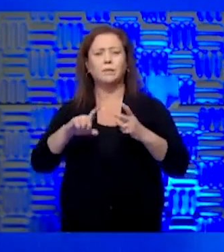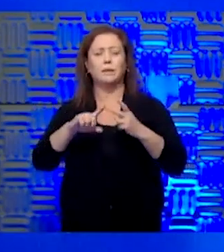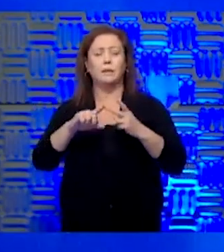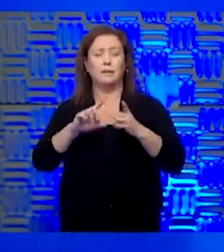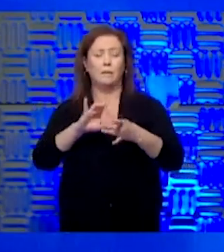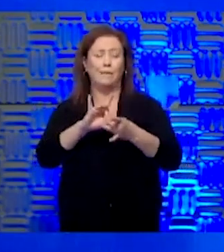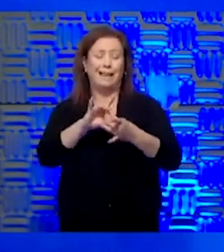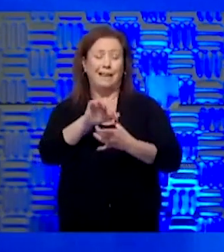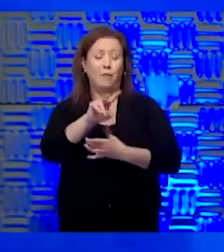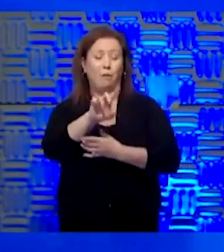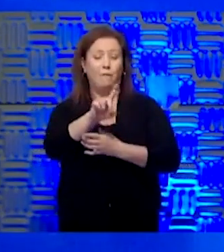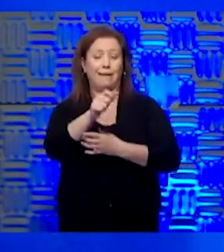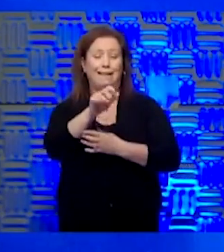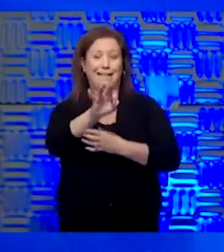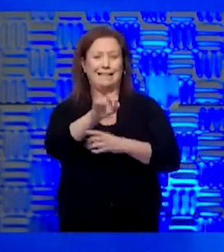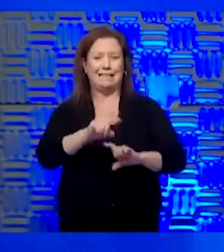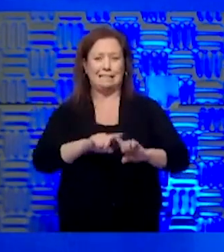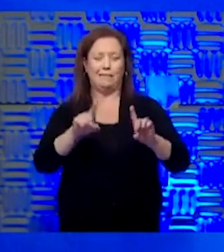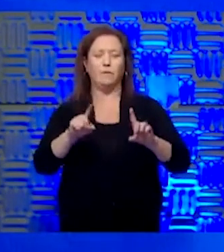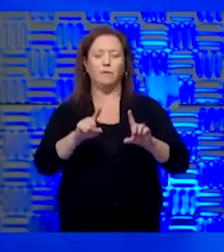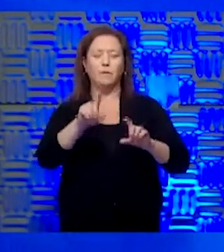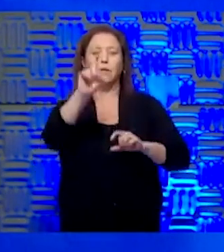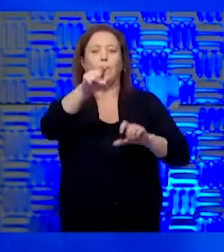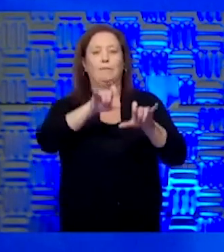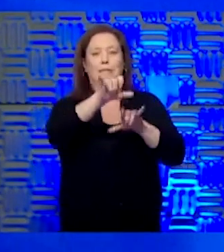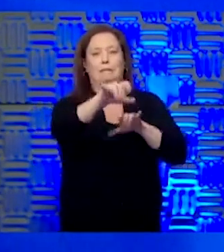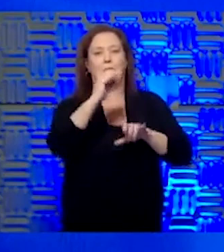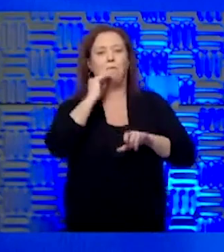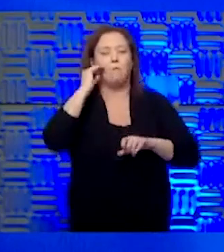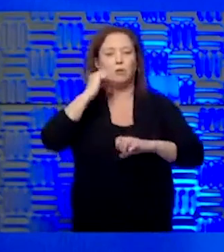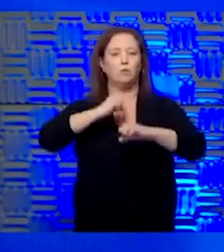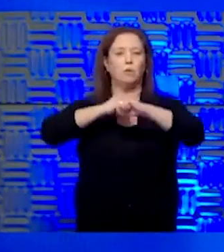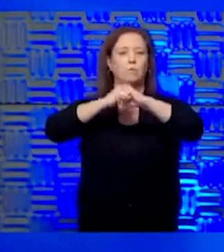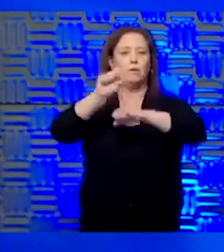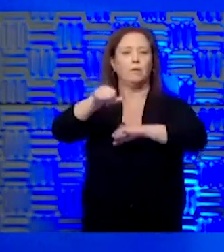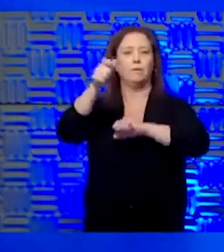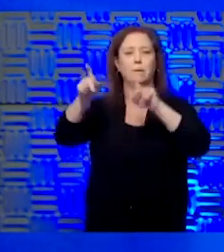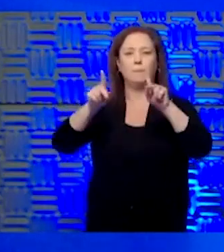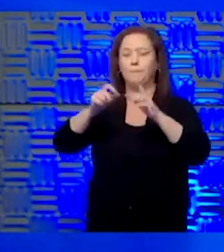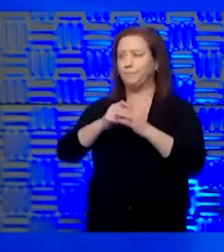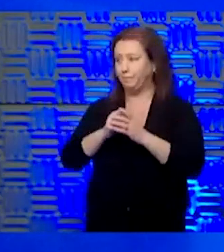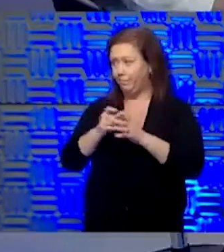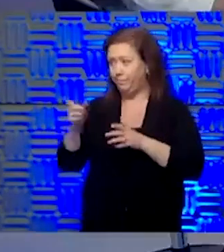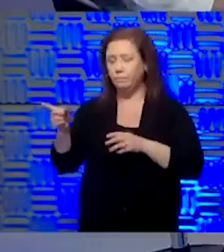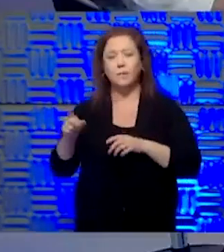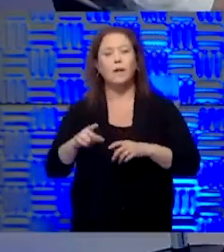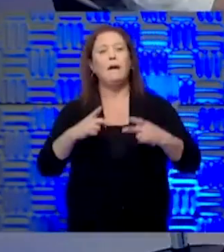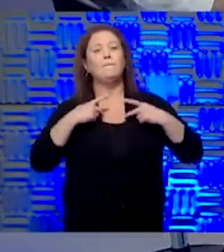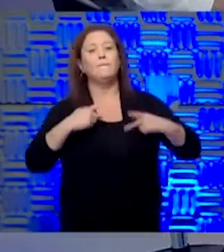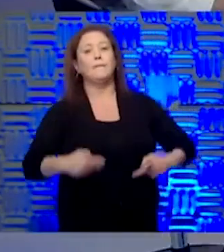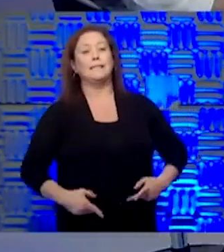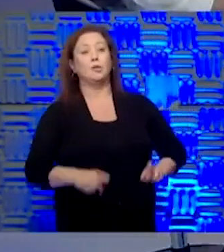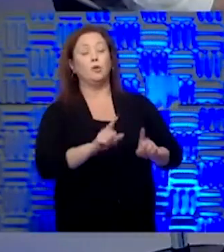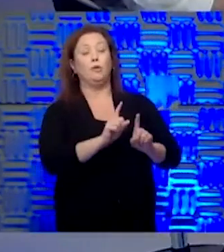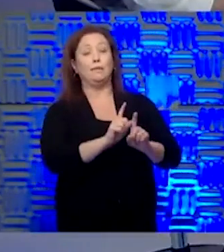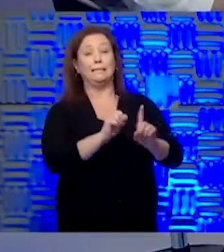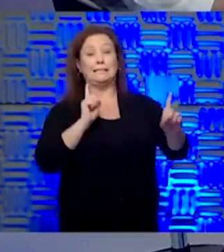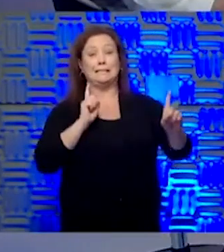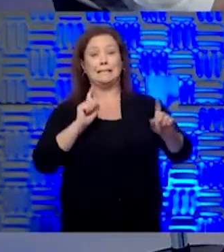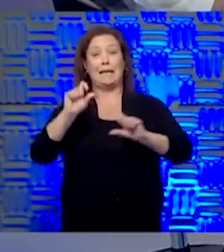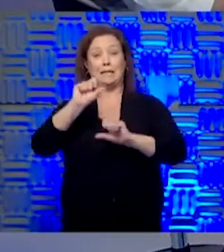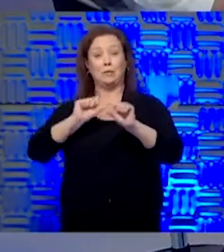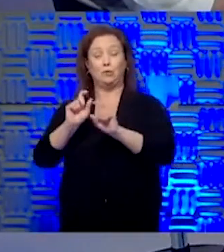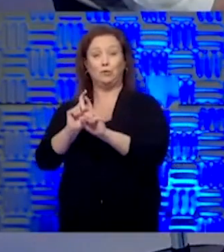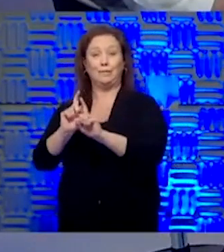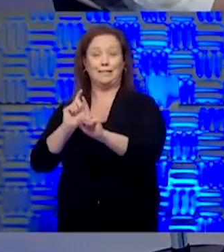COVID-19, that's a difference. Then you have to stay at home because you want to protect everybody else. Well, I think there's a difference between physical distancing and social distancing. I'm